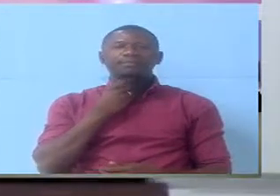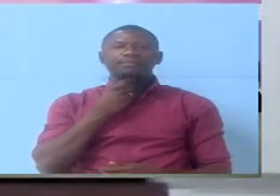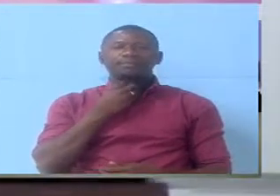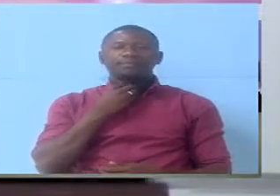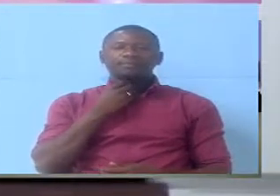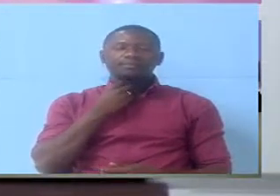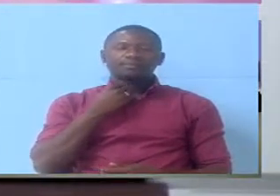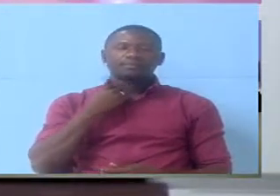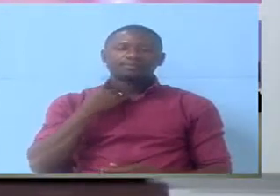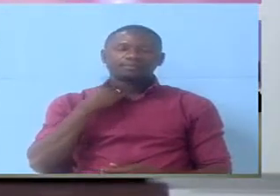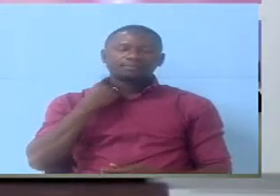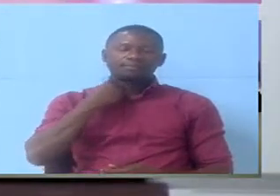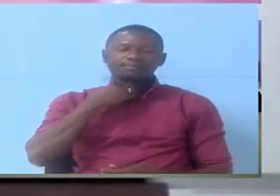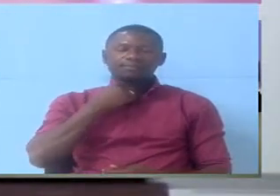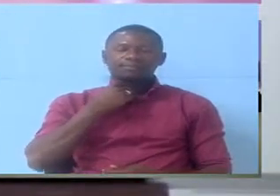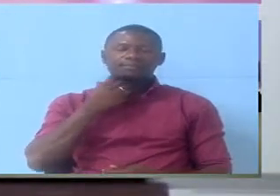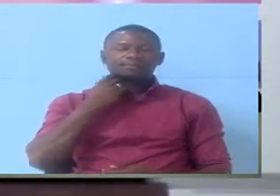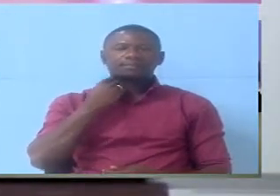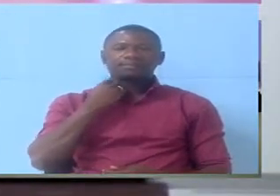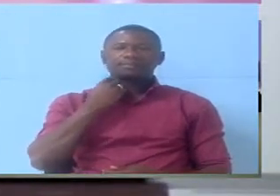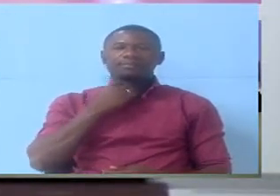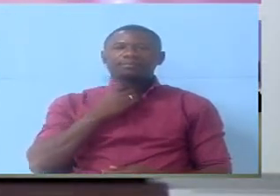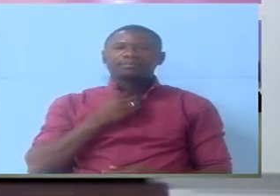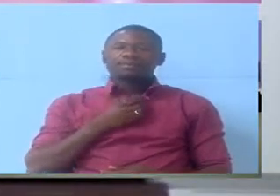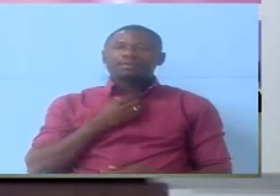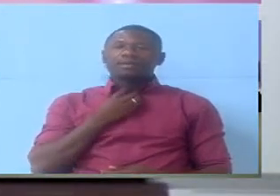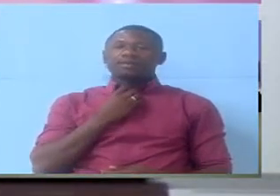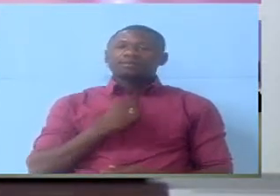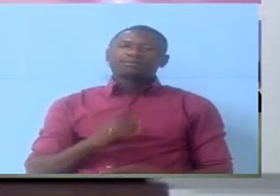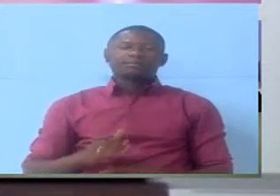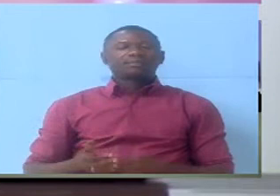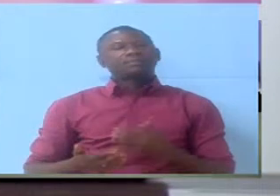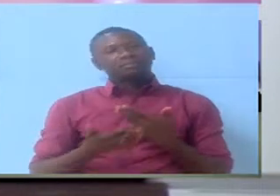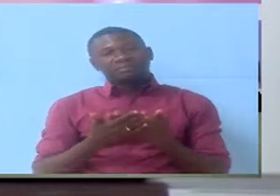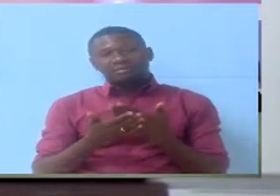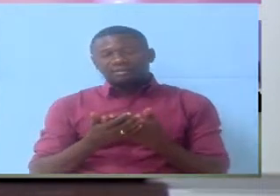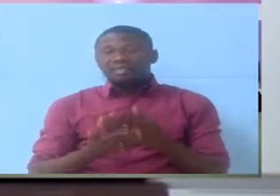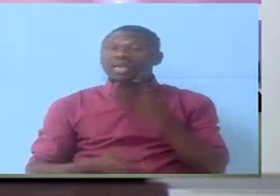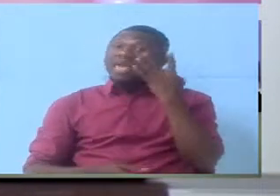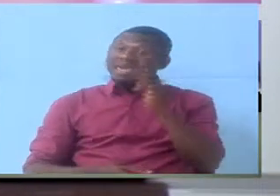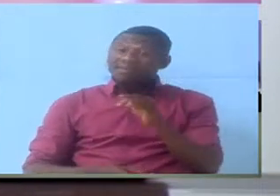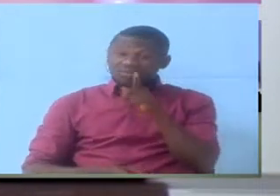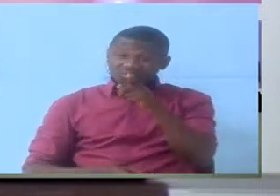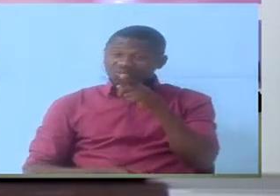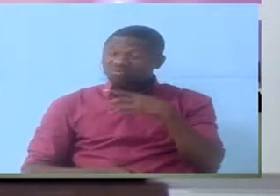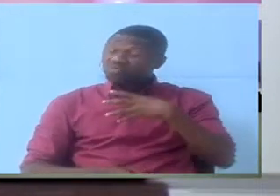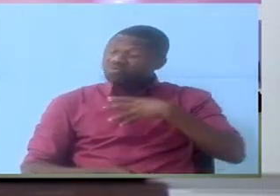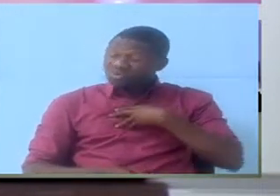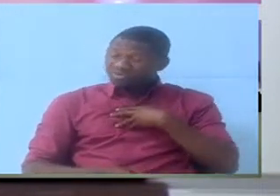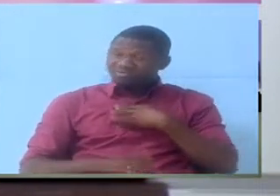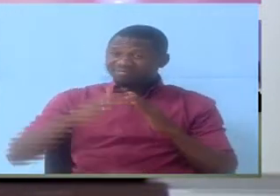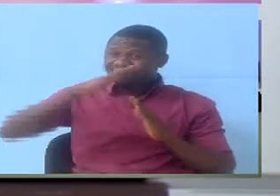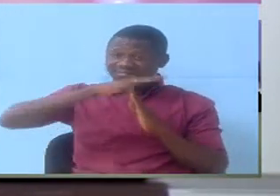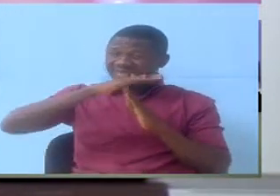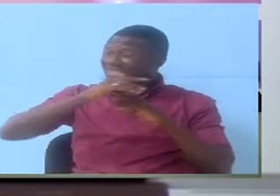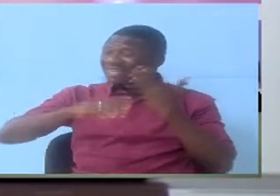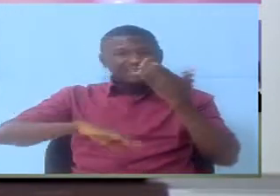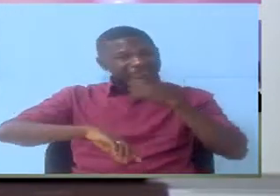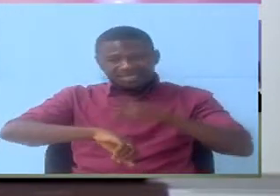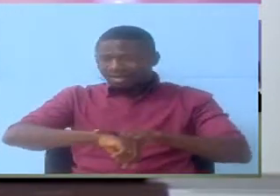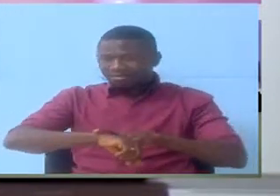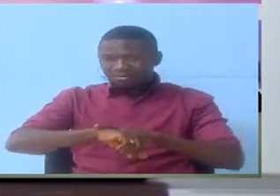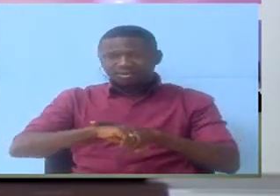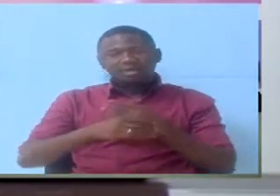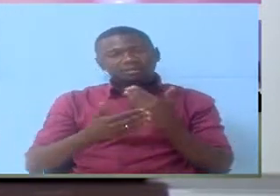should you need another break, just let us know.